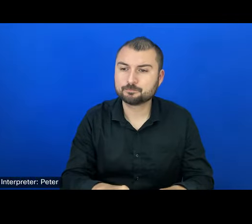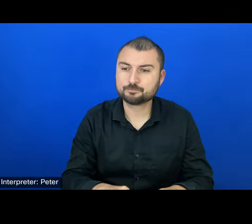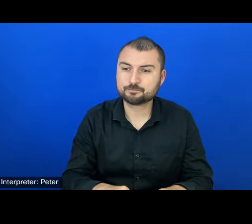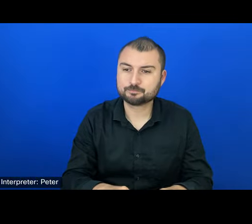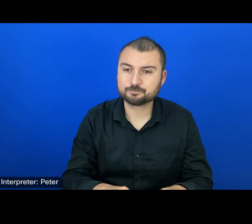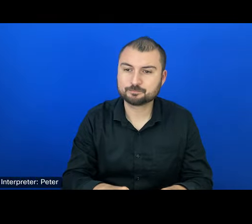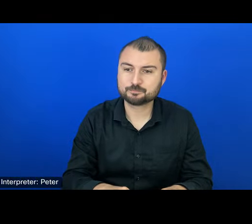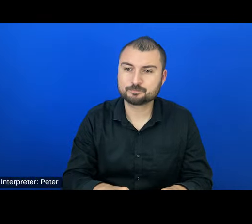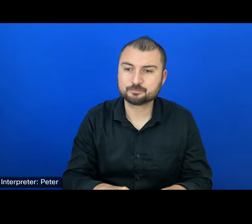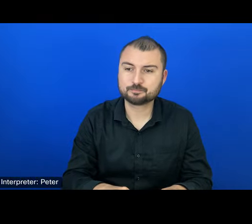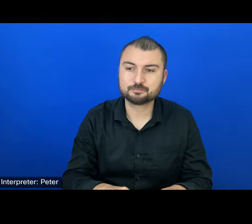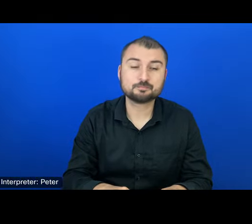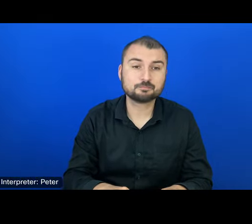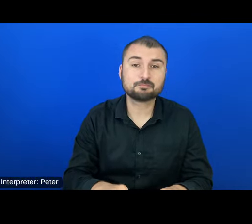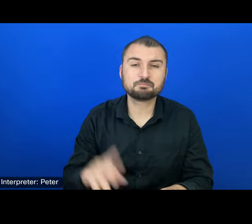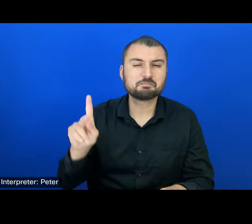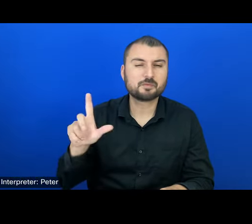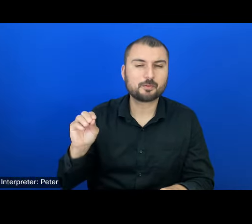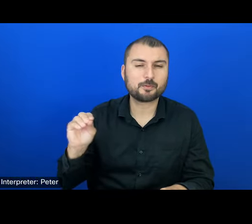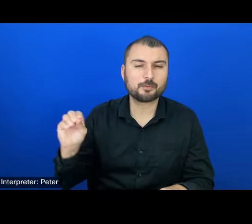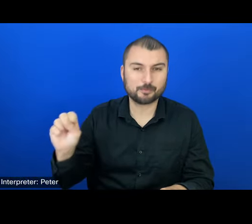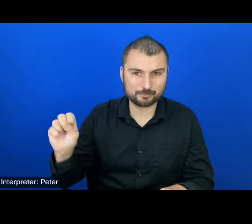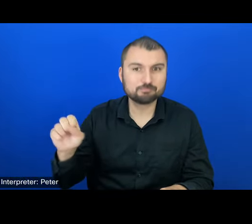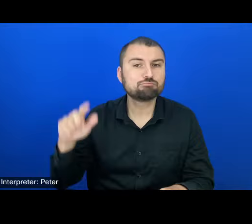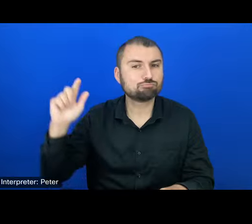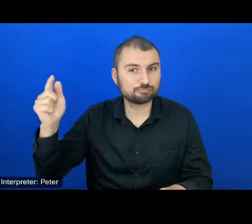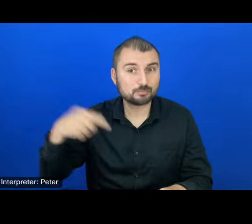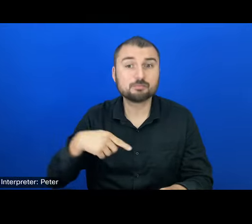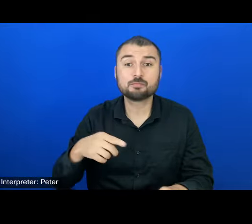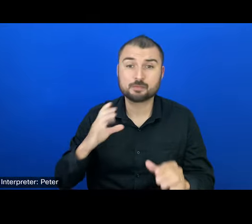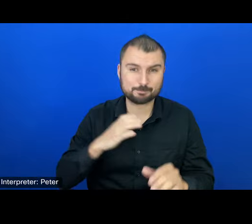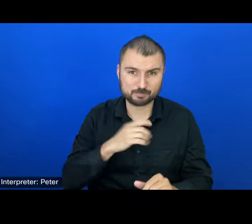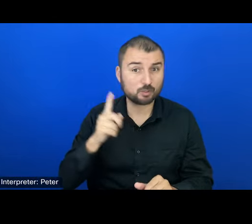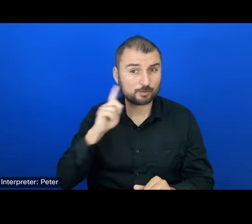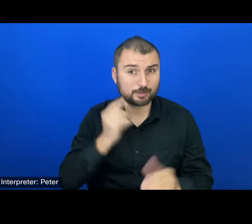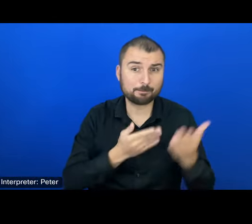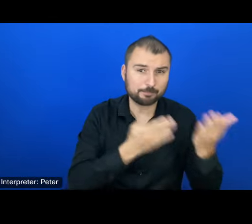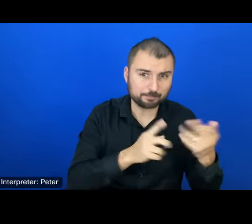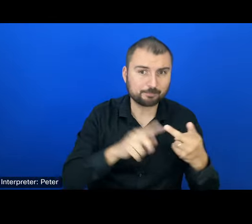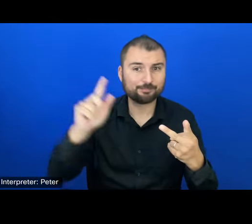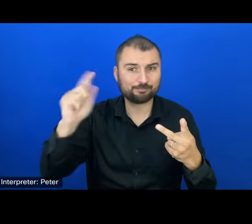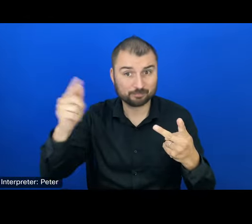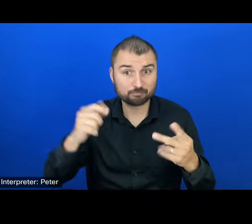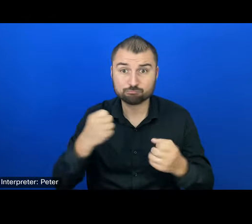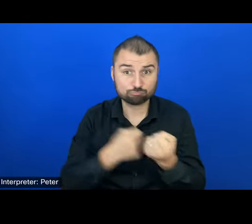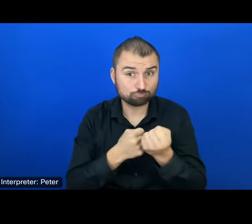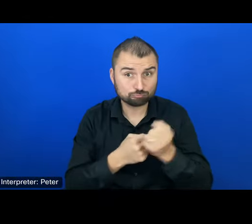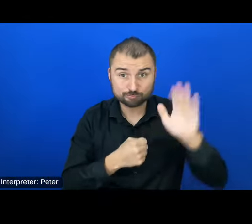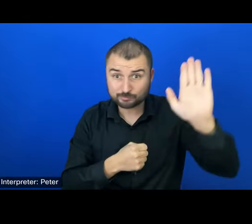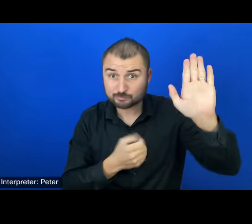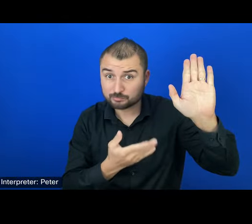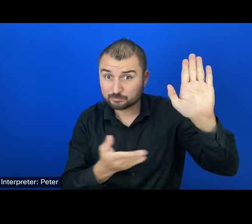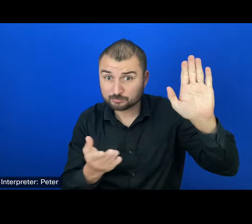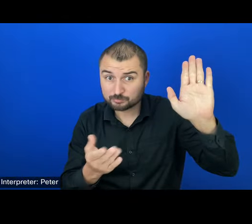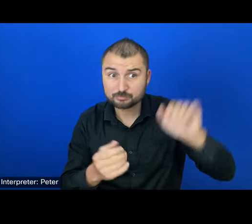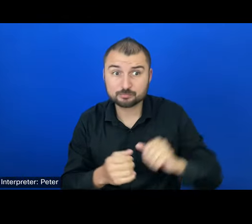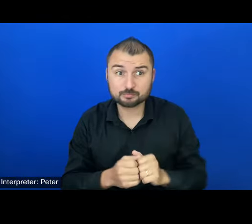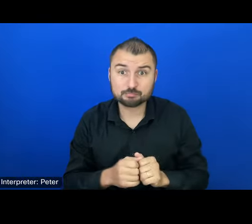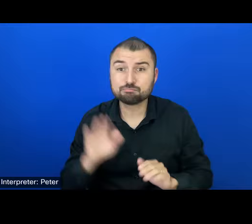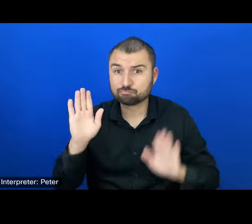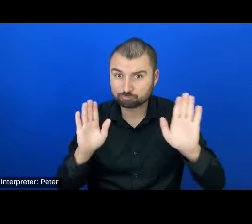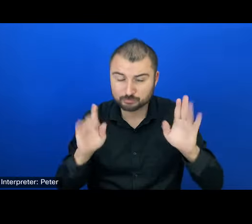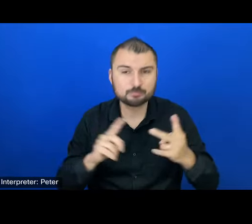Senator Clues, second. All right. Committee, you heard the motion and the seconded. All in favor, please say aye.